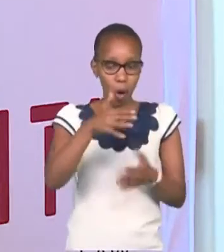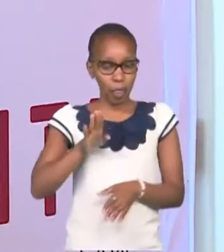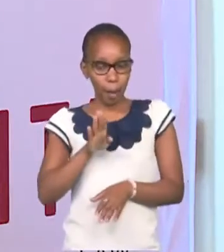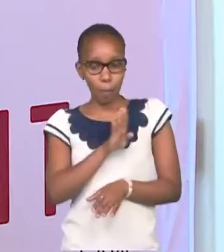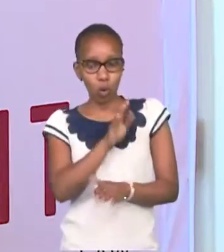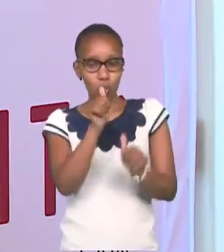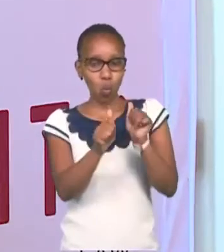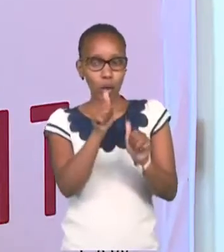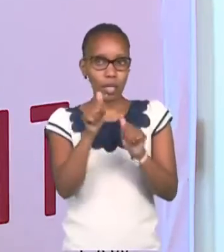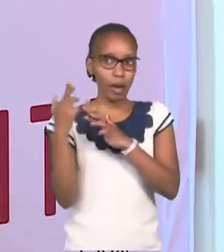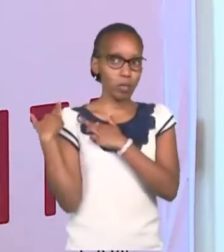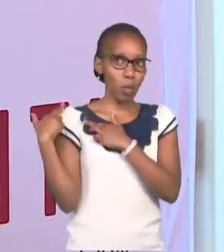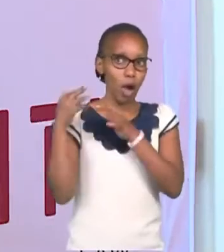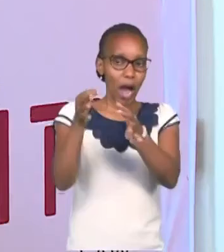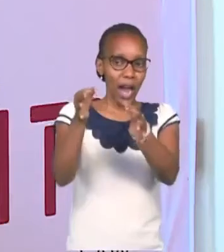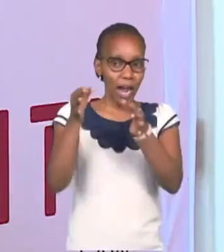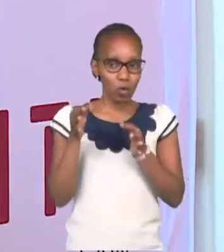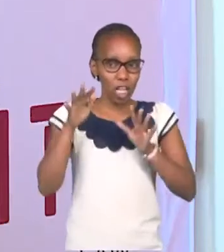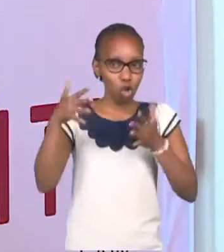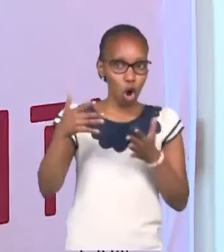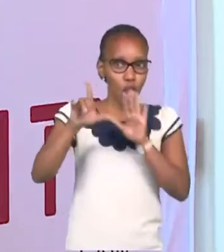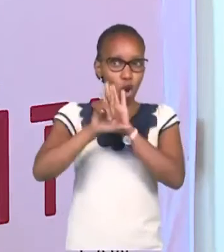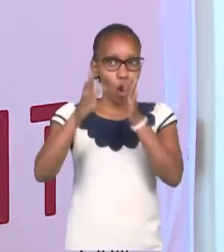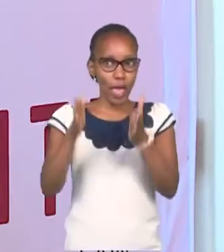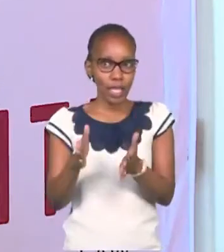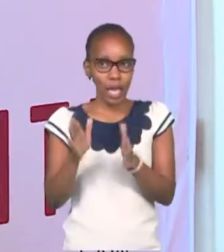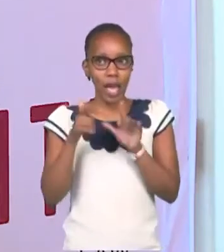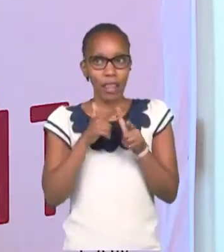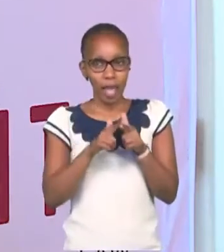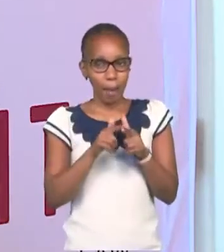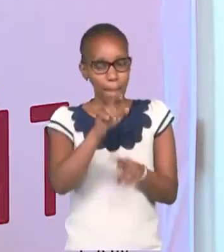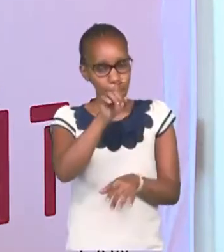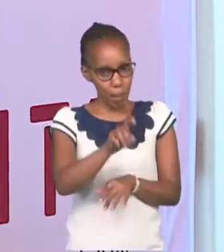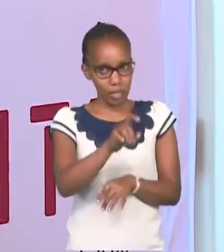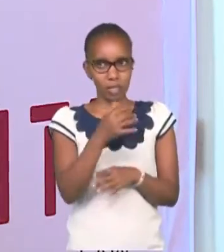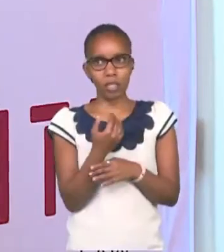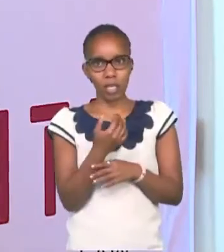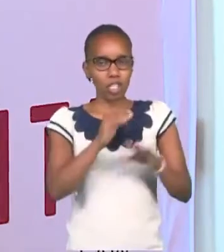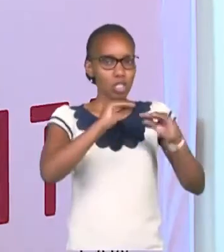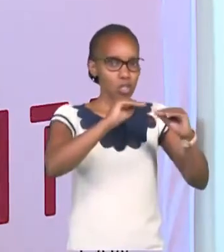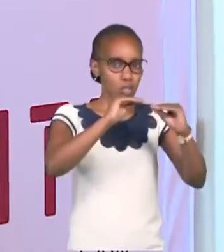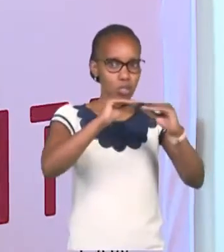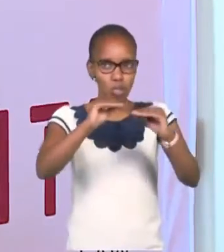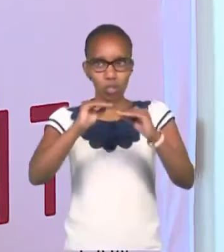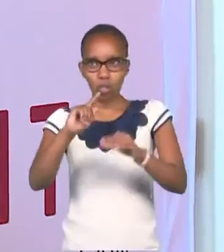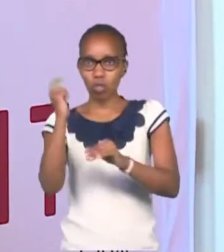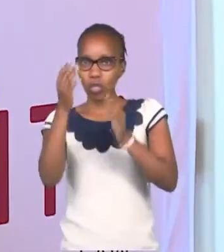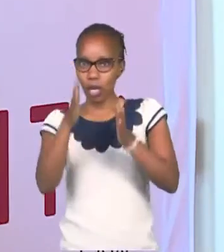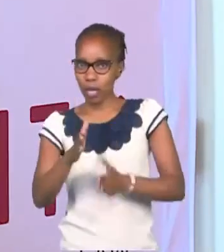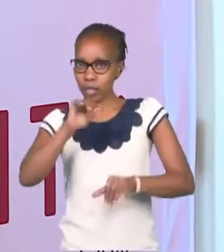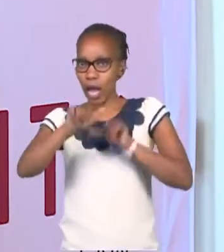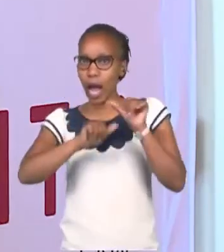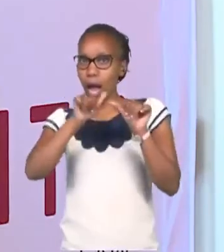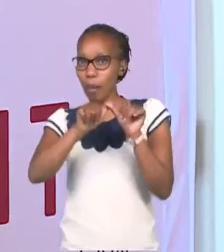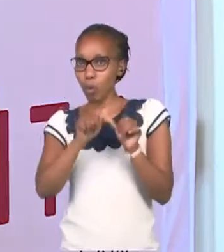of accountants or lawyers, should take this up and also continually educate Kenyans on how to maintain